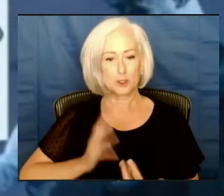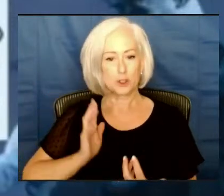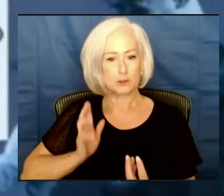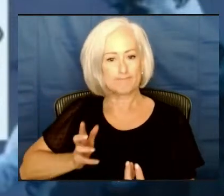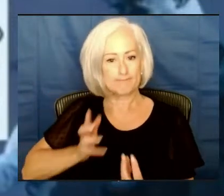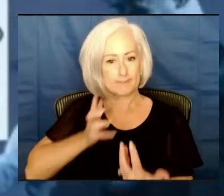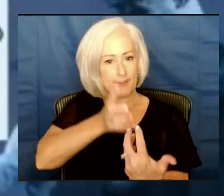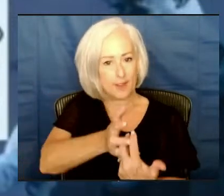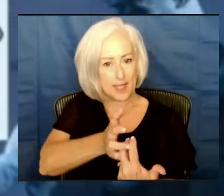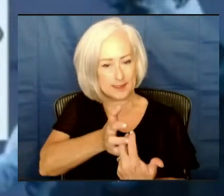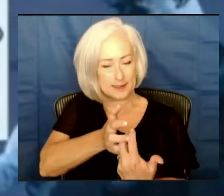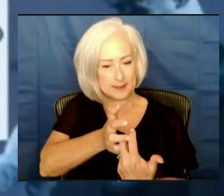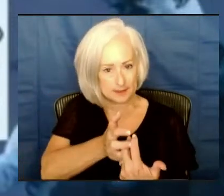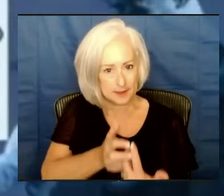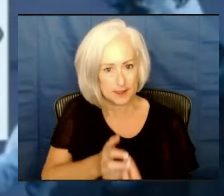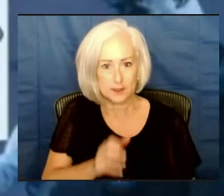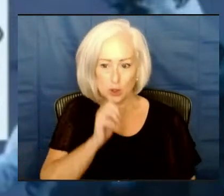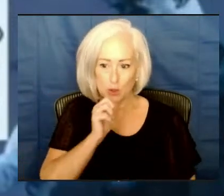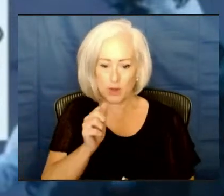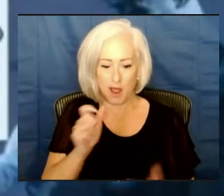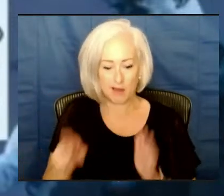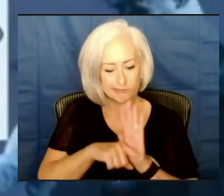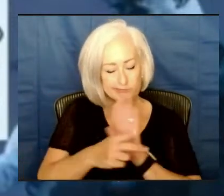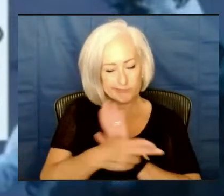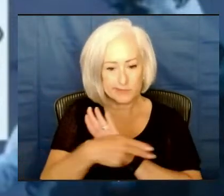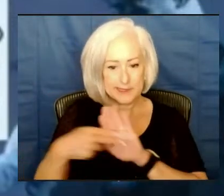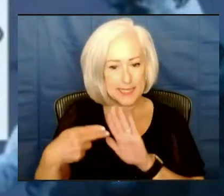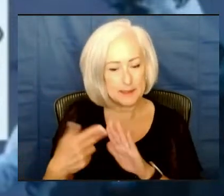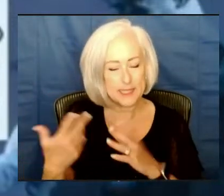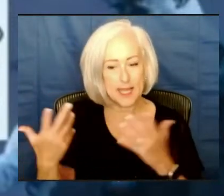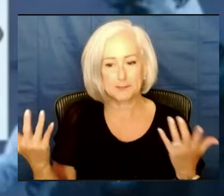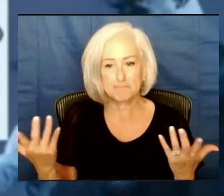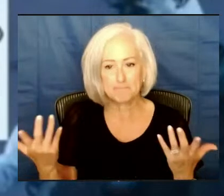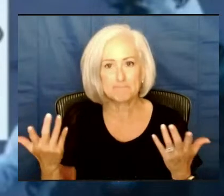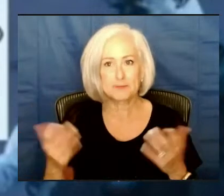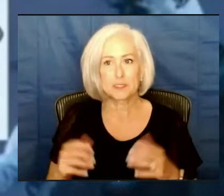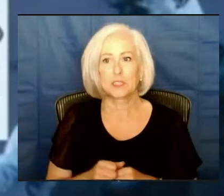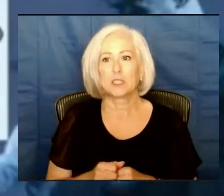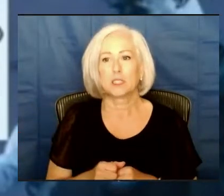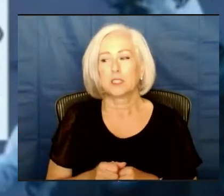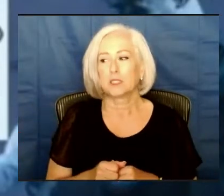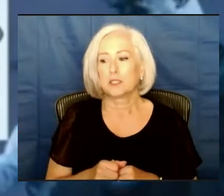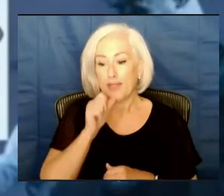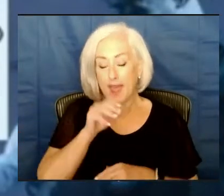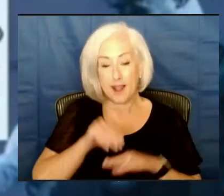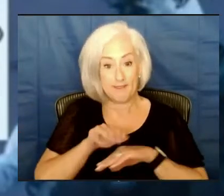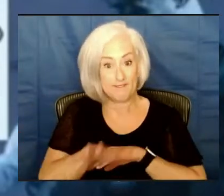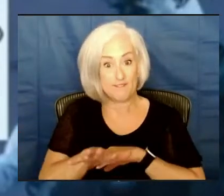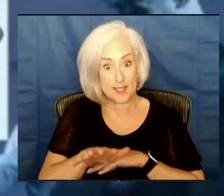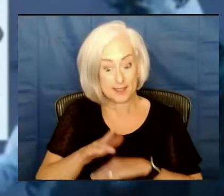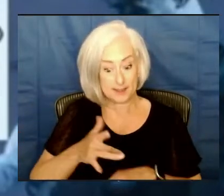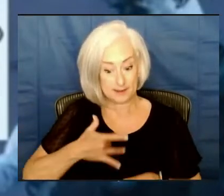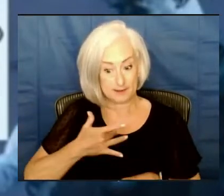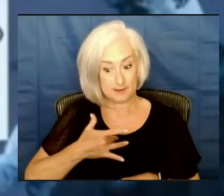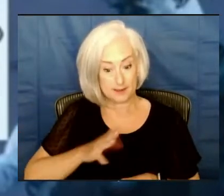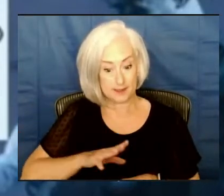we're not stigmatized. And so I think that not only does it affect our self-esteem and our confidence, but it also